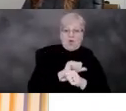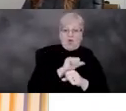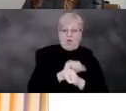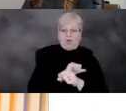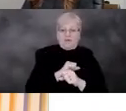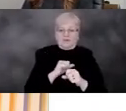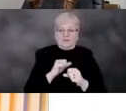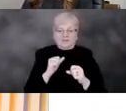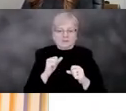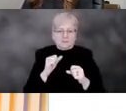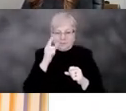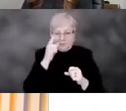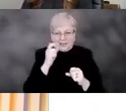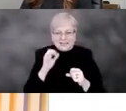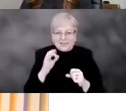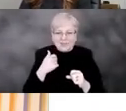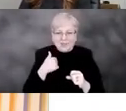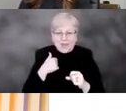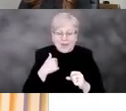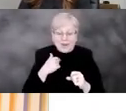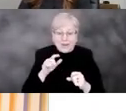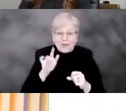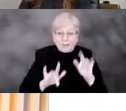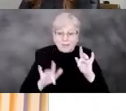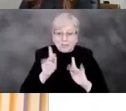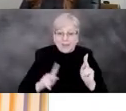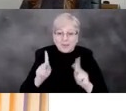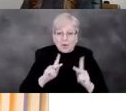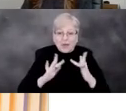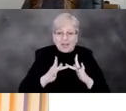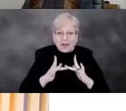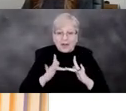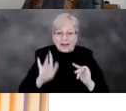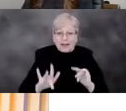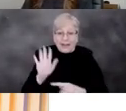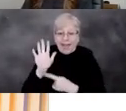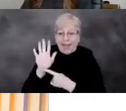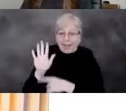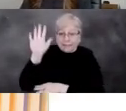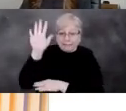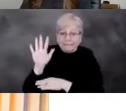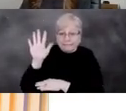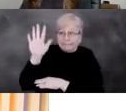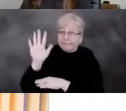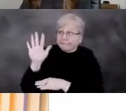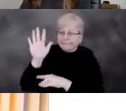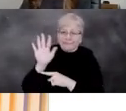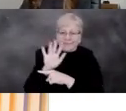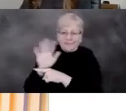uh, and that will be, um, a designated role just like a chair role or a commentator role is. those